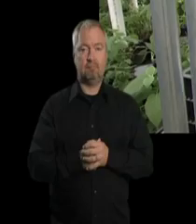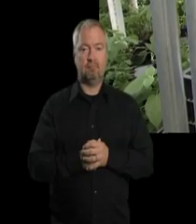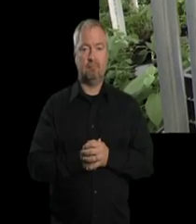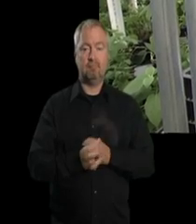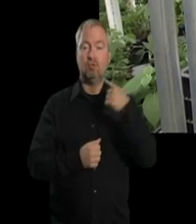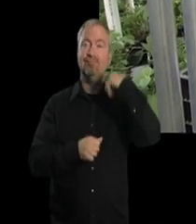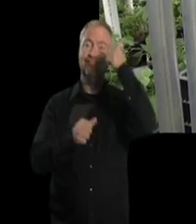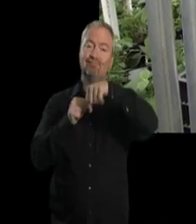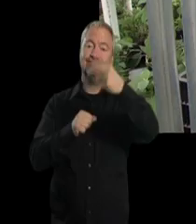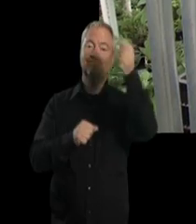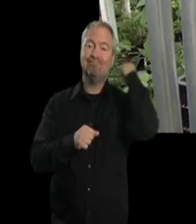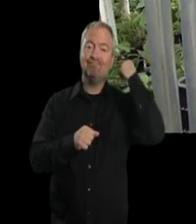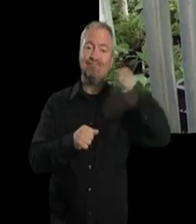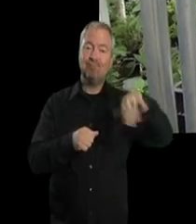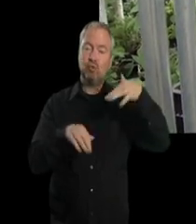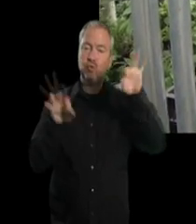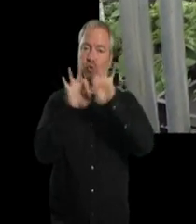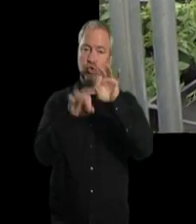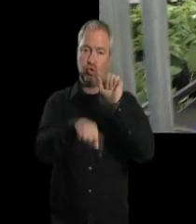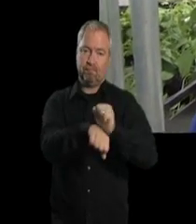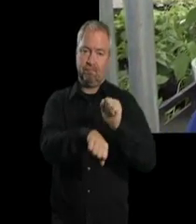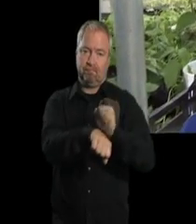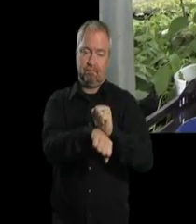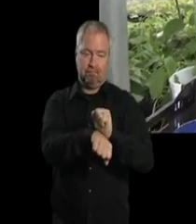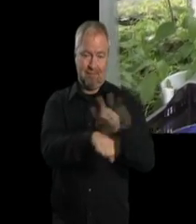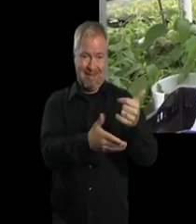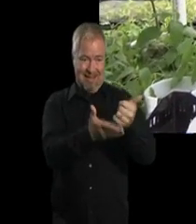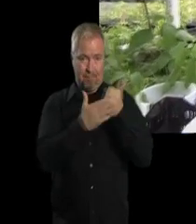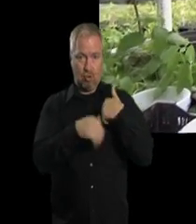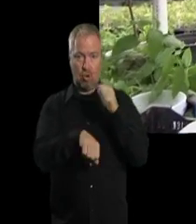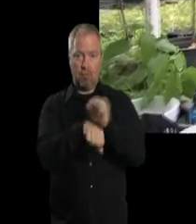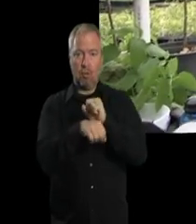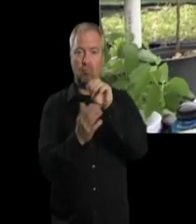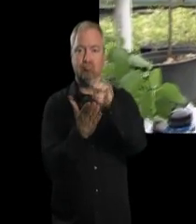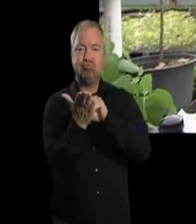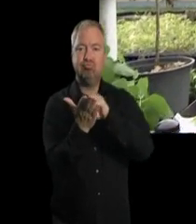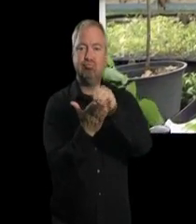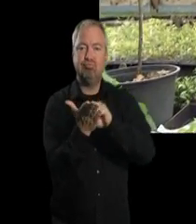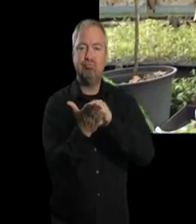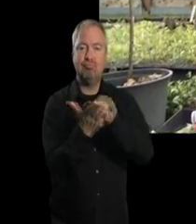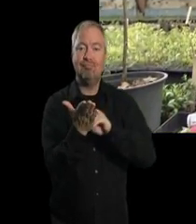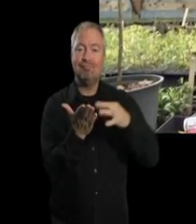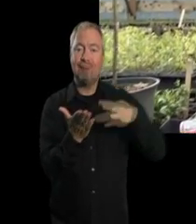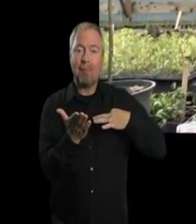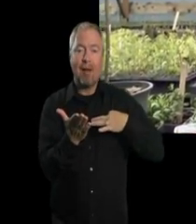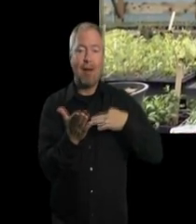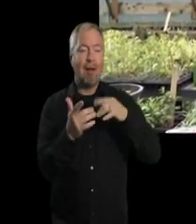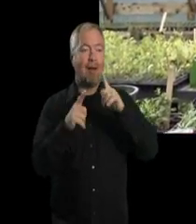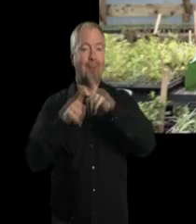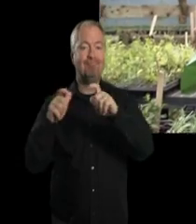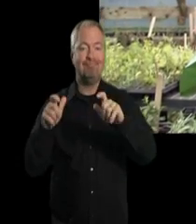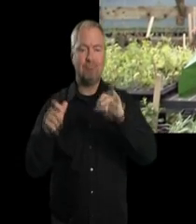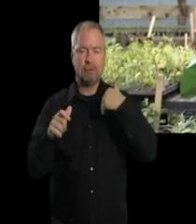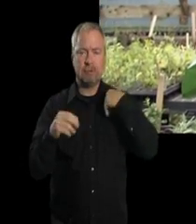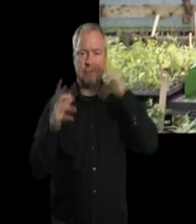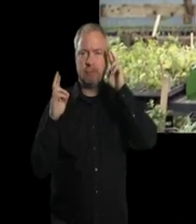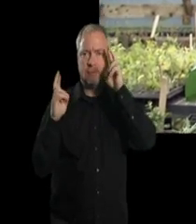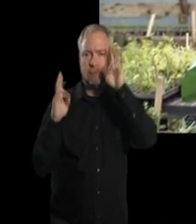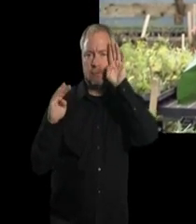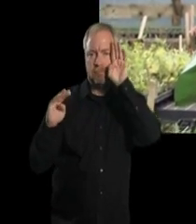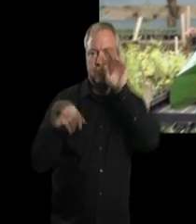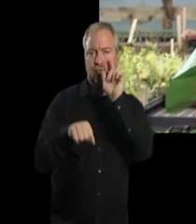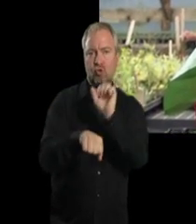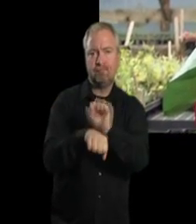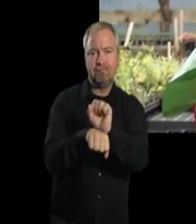We go and look for places of employment, and then they help me fill out my job application